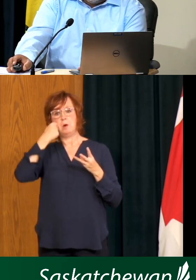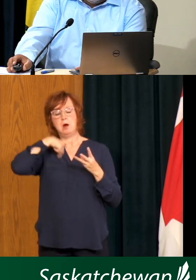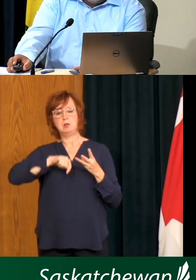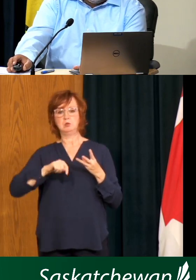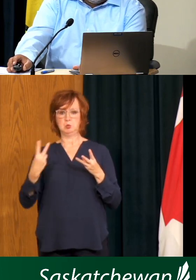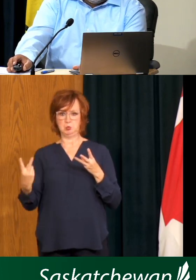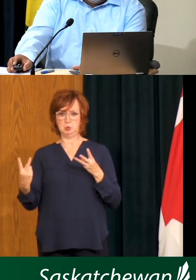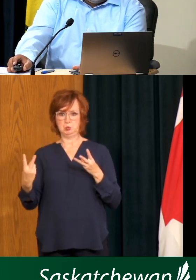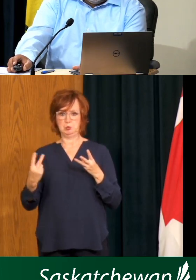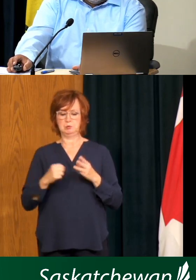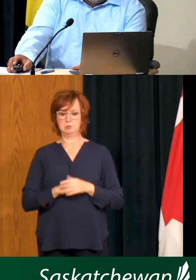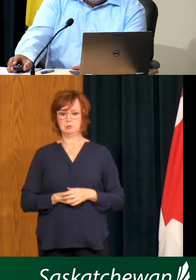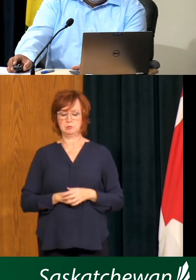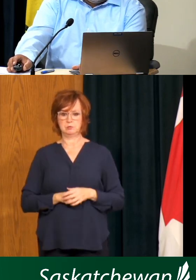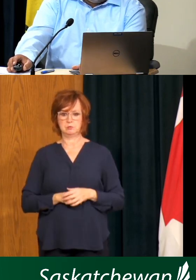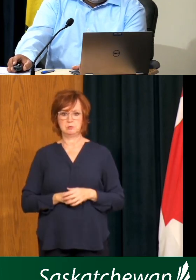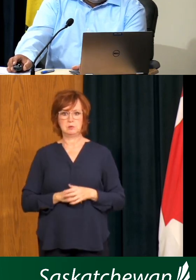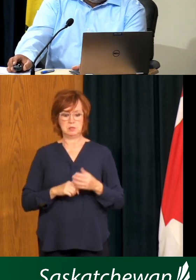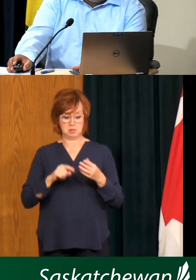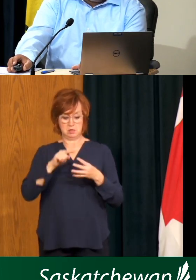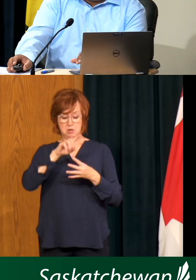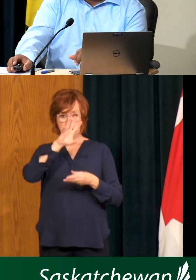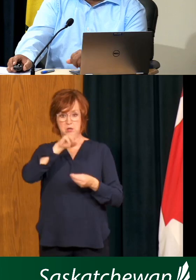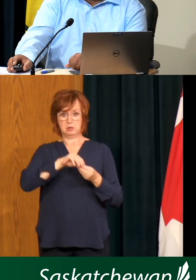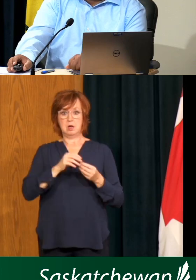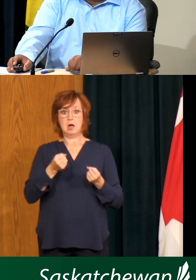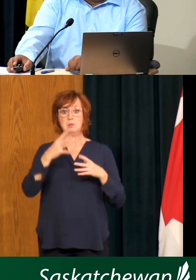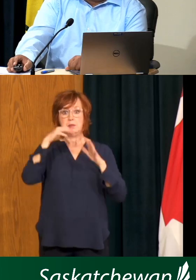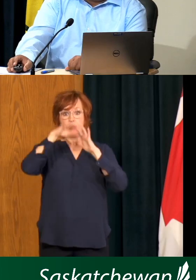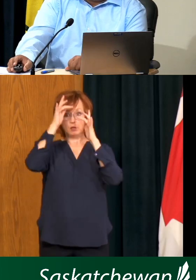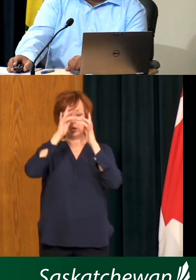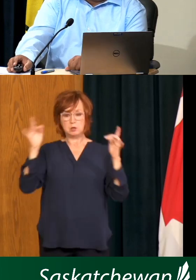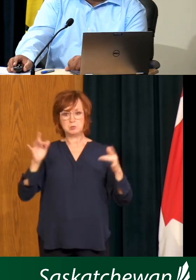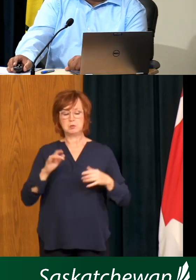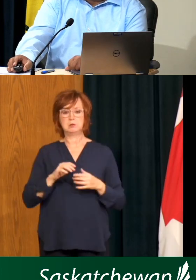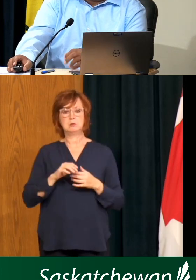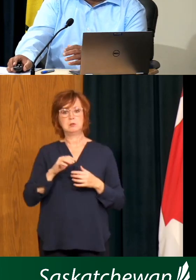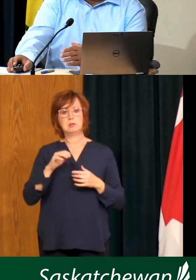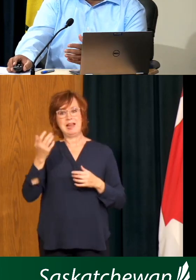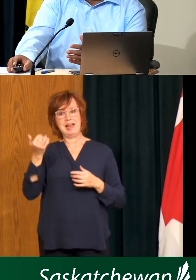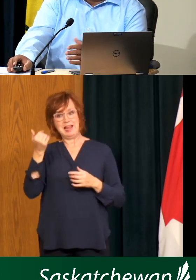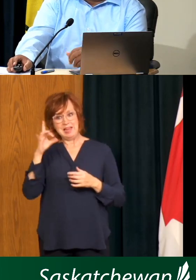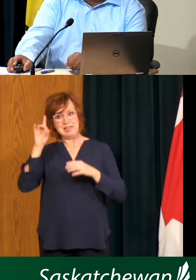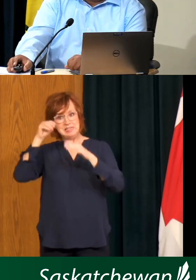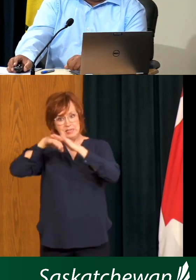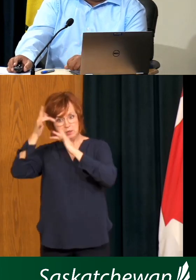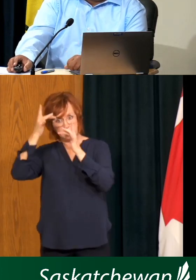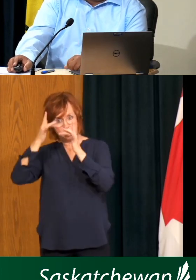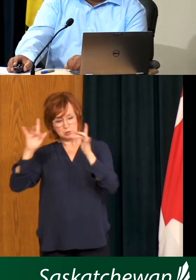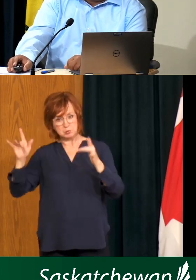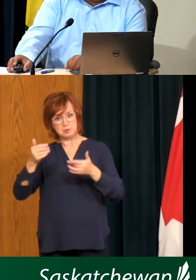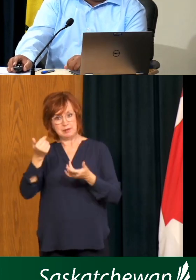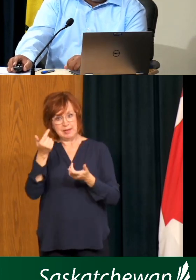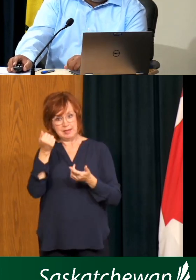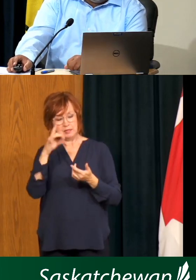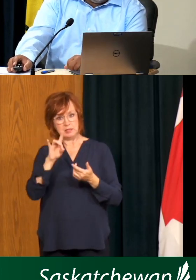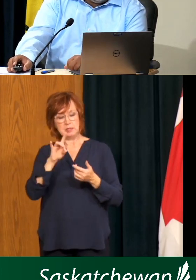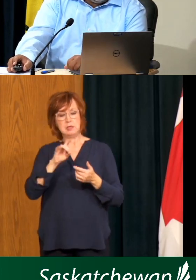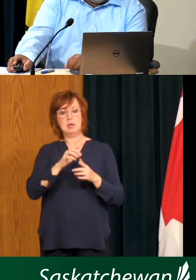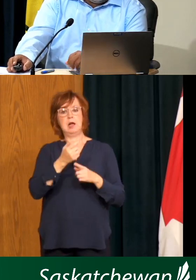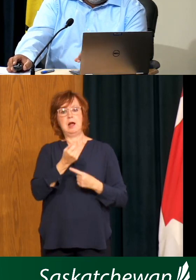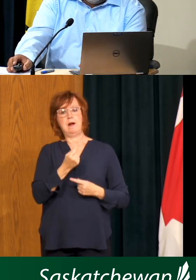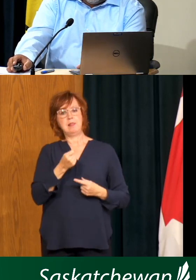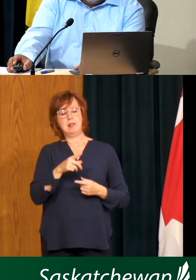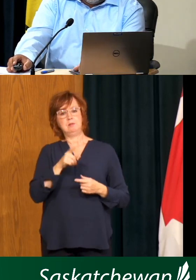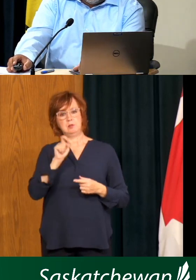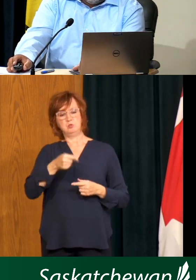ICU hospitalizations, but as per our data, 11 instances of intubation. So not everyone who goes to ICU requires ventilation.